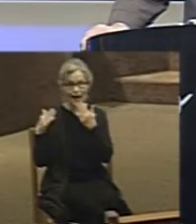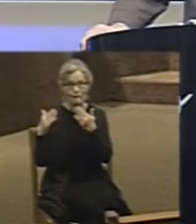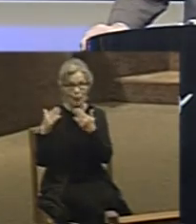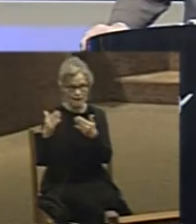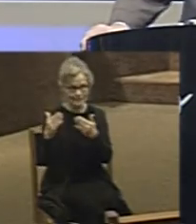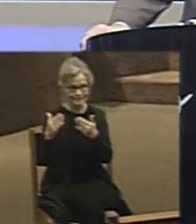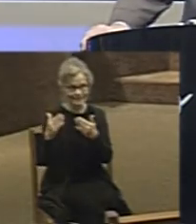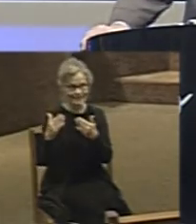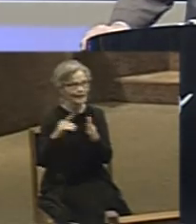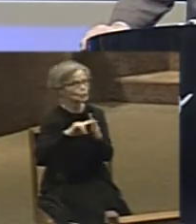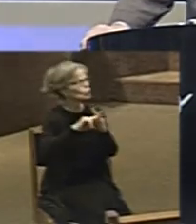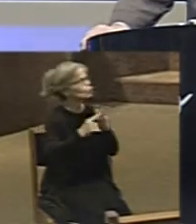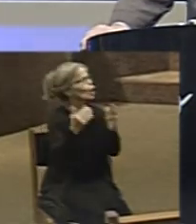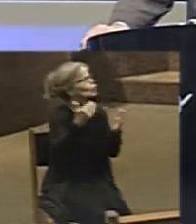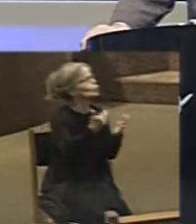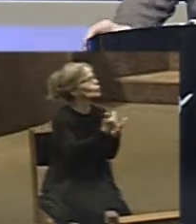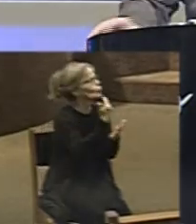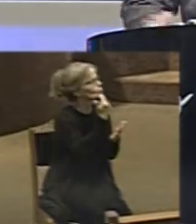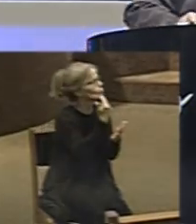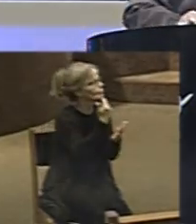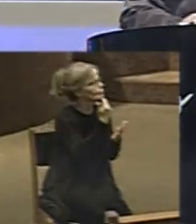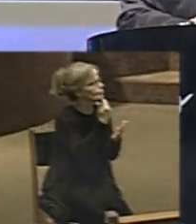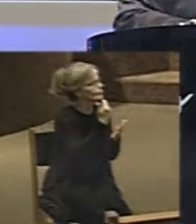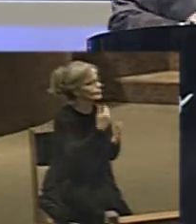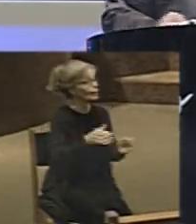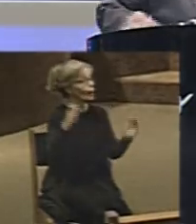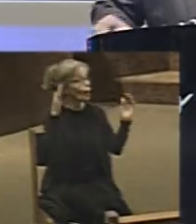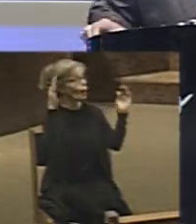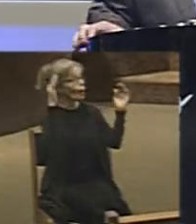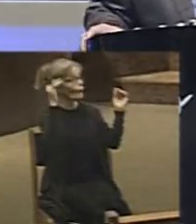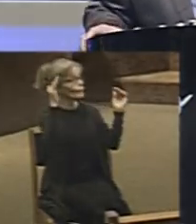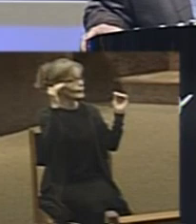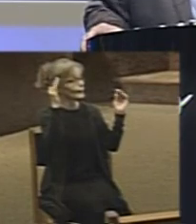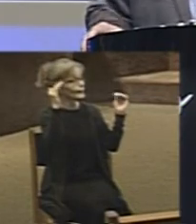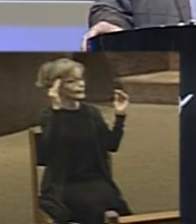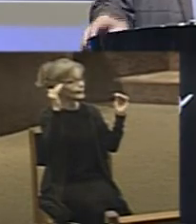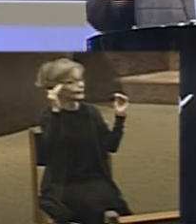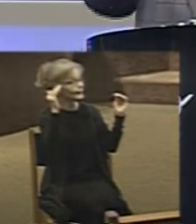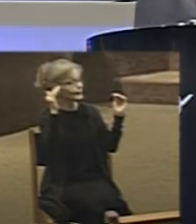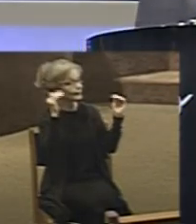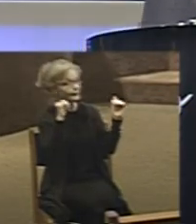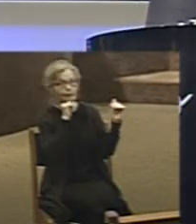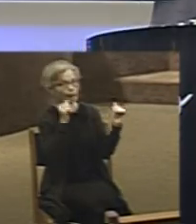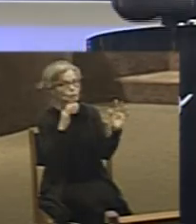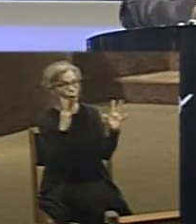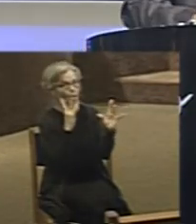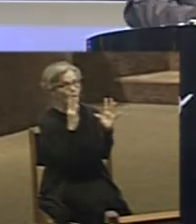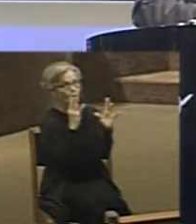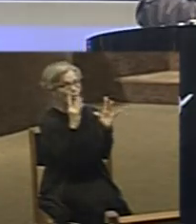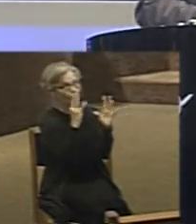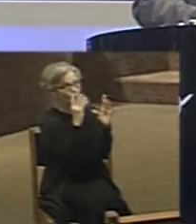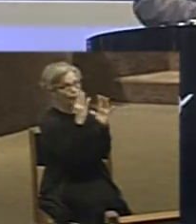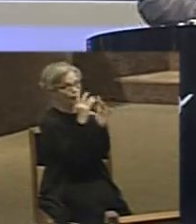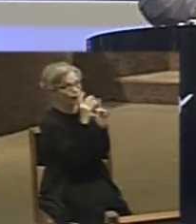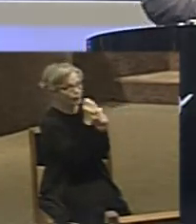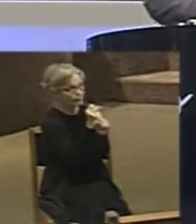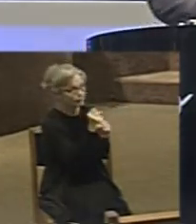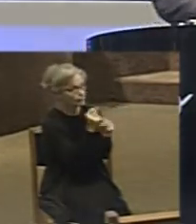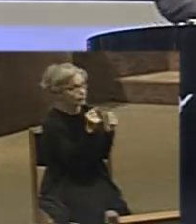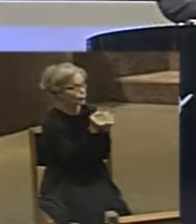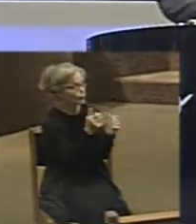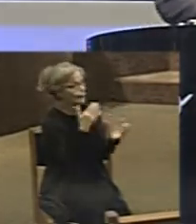Ideally, hopefully, not so intoxicated by our